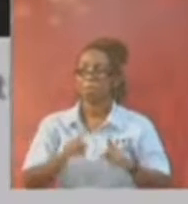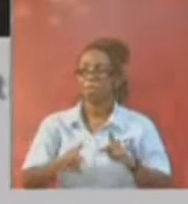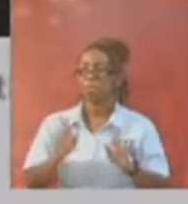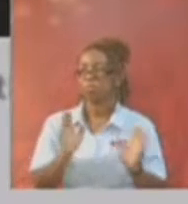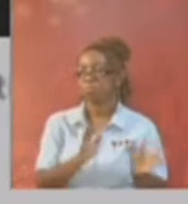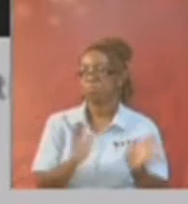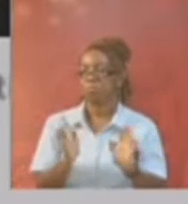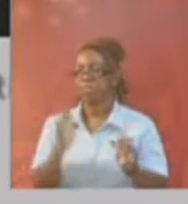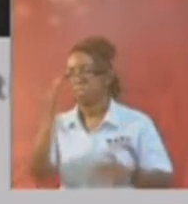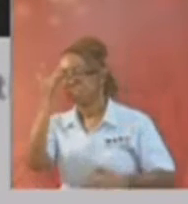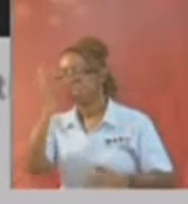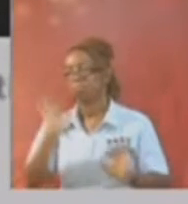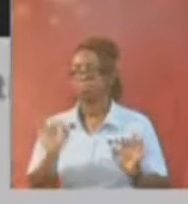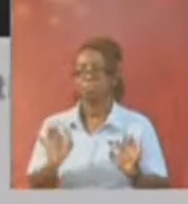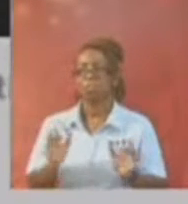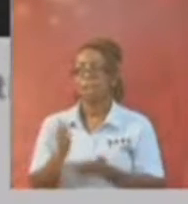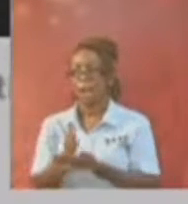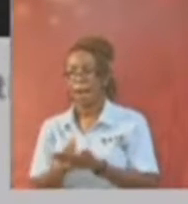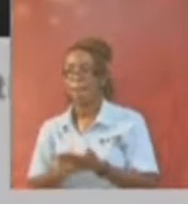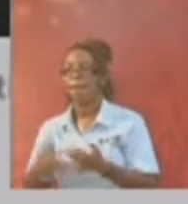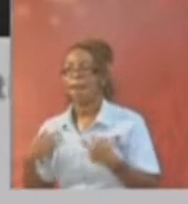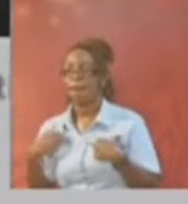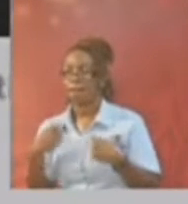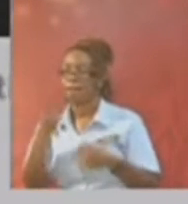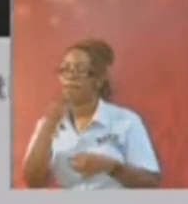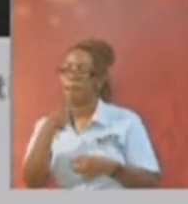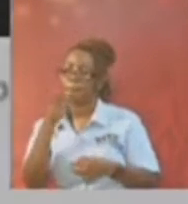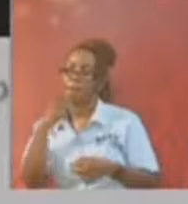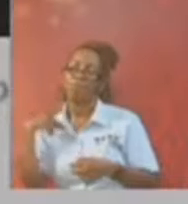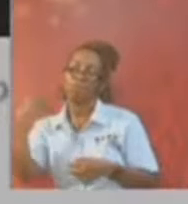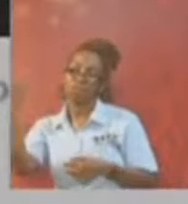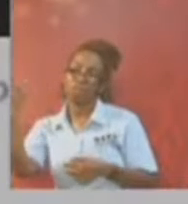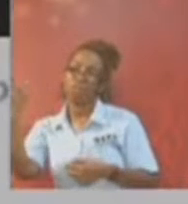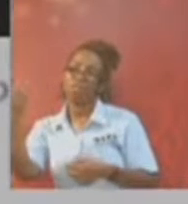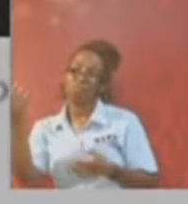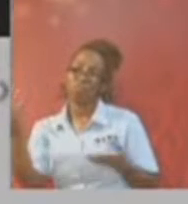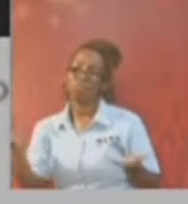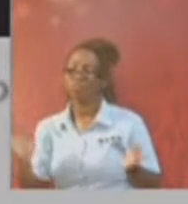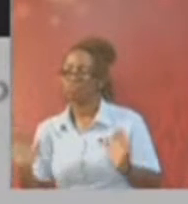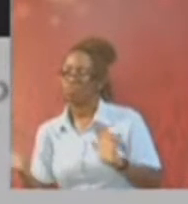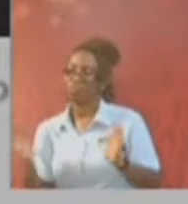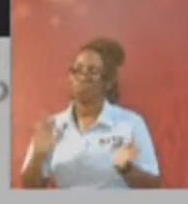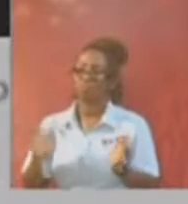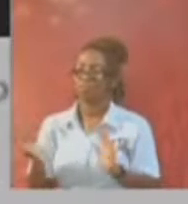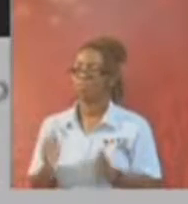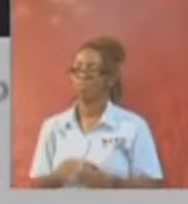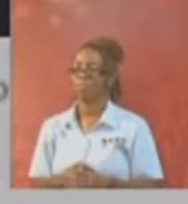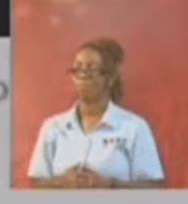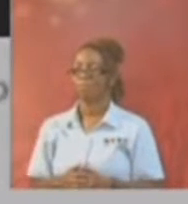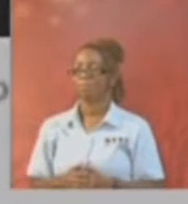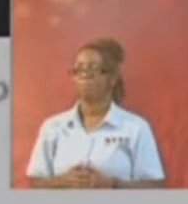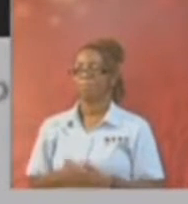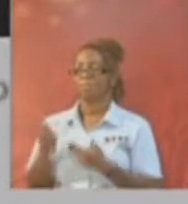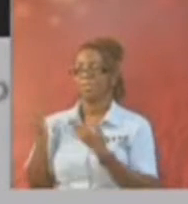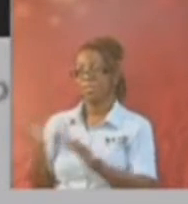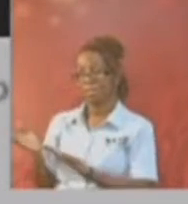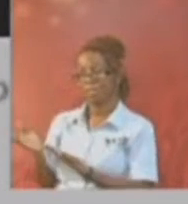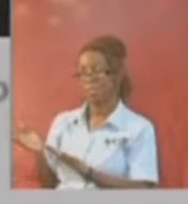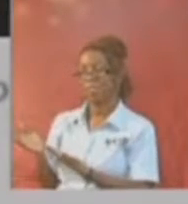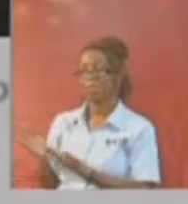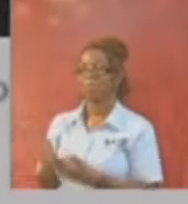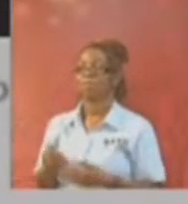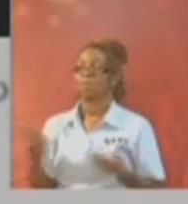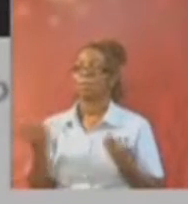comorbidities that we just saw in the previous slide. All right, let's go to the next slide. This slide